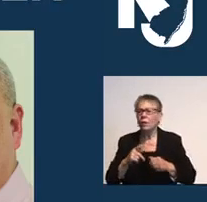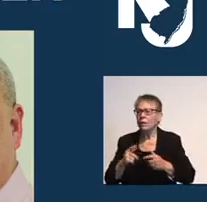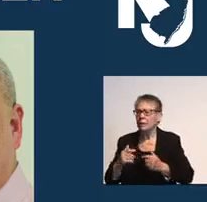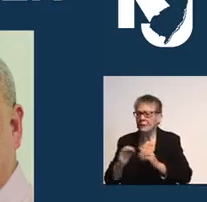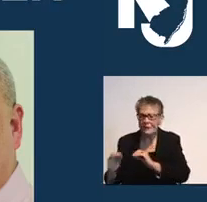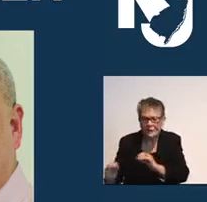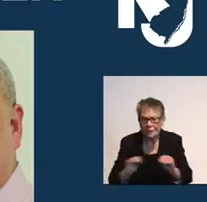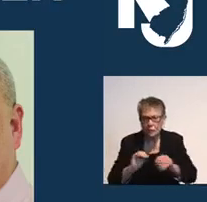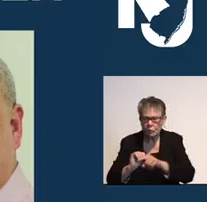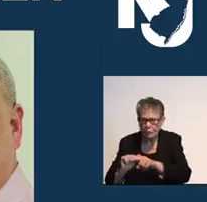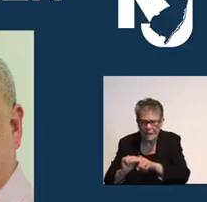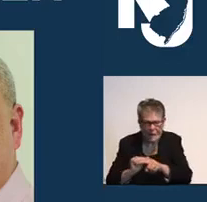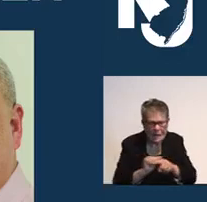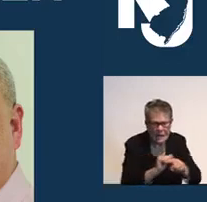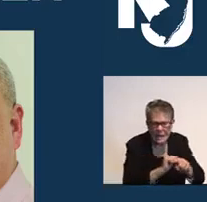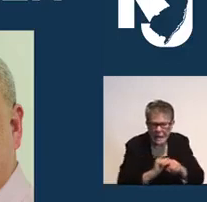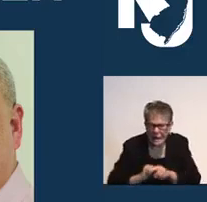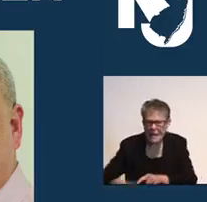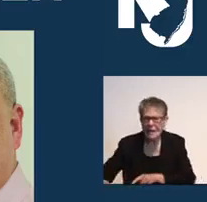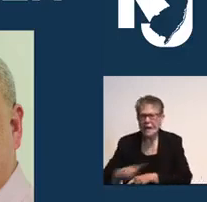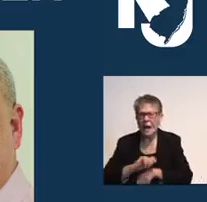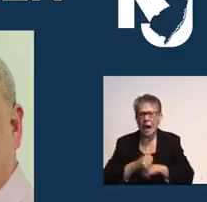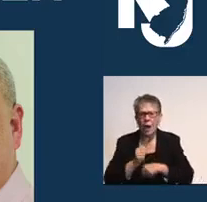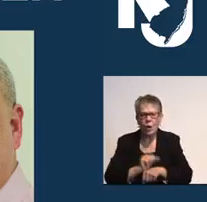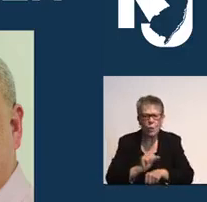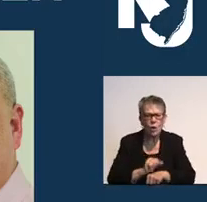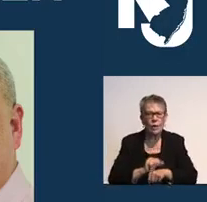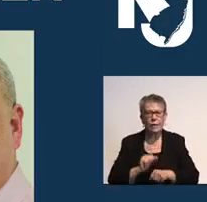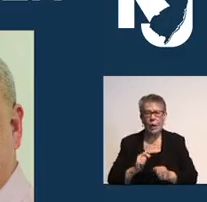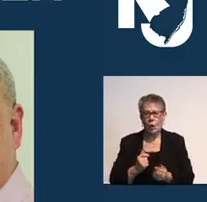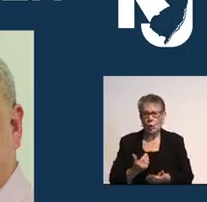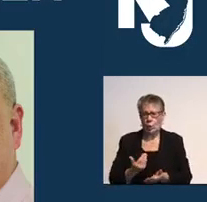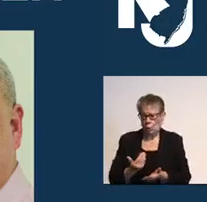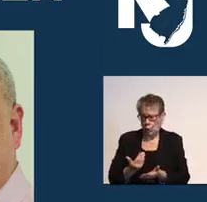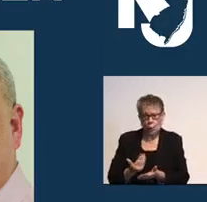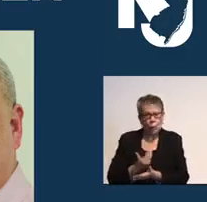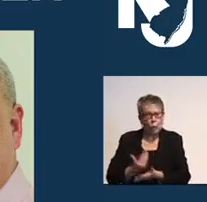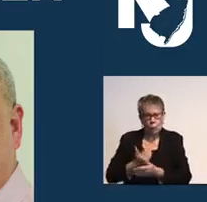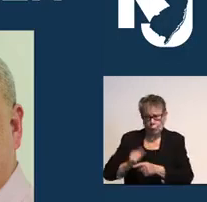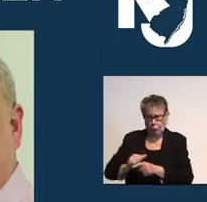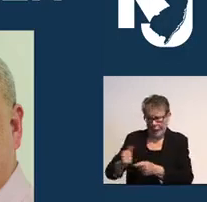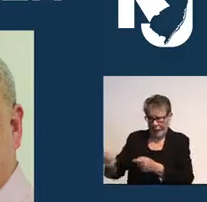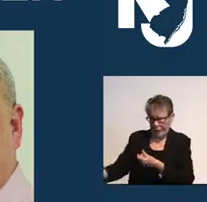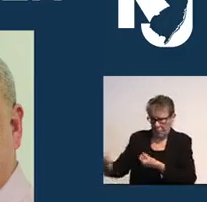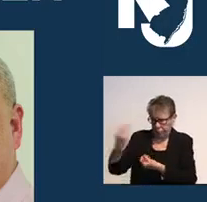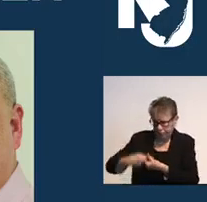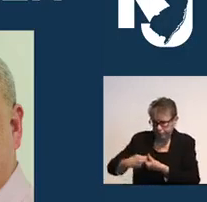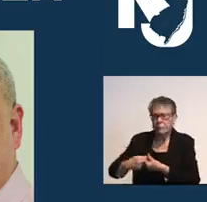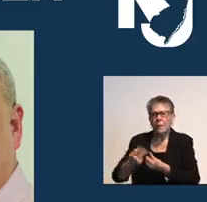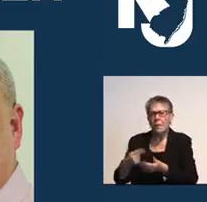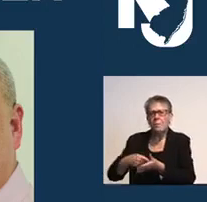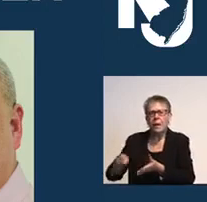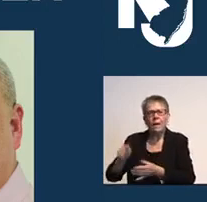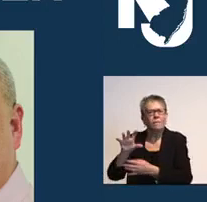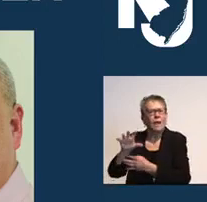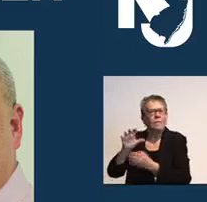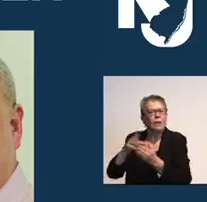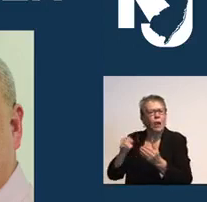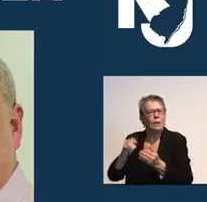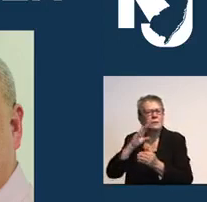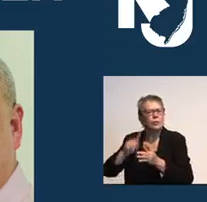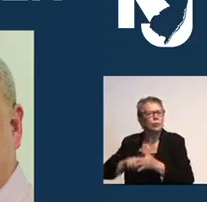And their new hires are getting a $500 signing bonus in their first paychecks. I had the great honor of speaking with